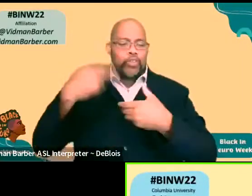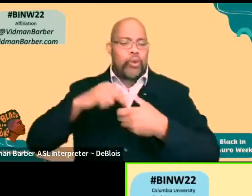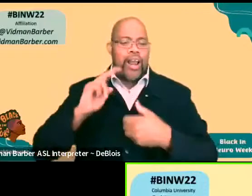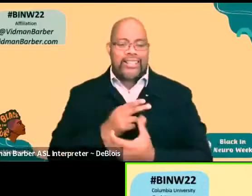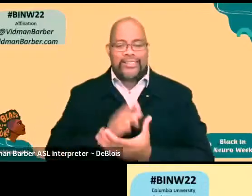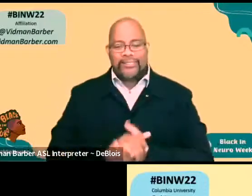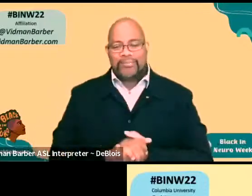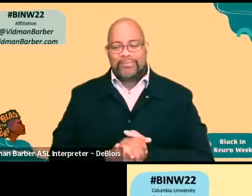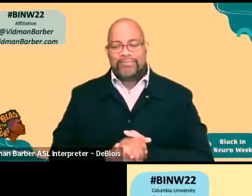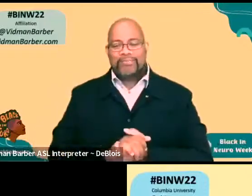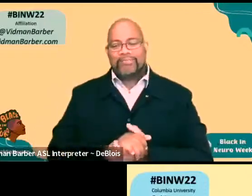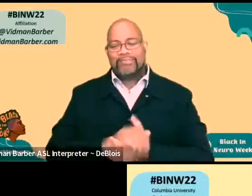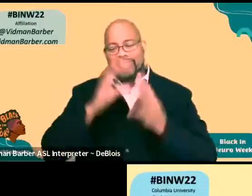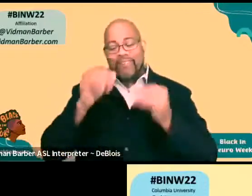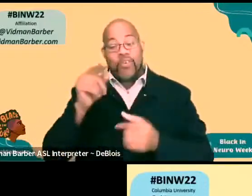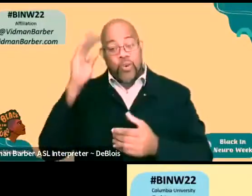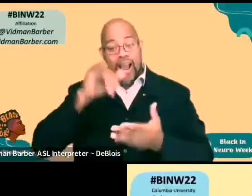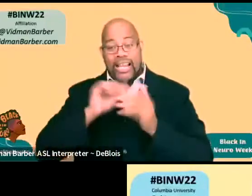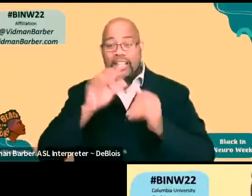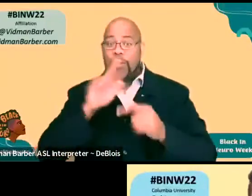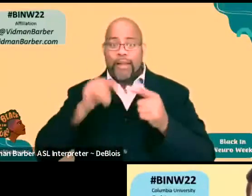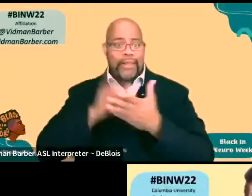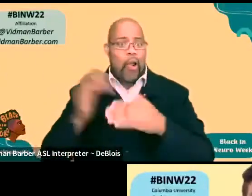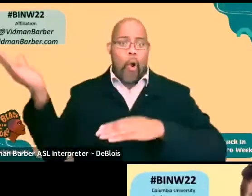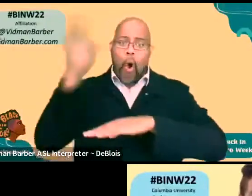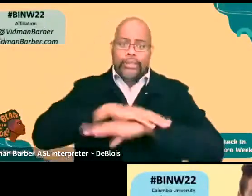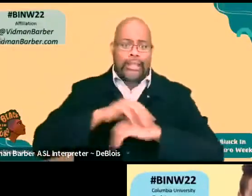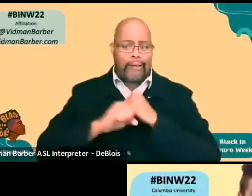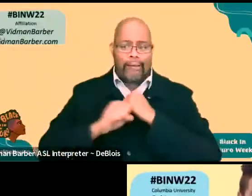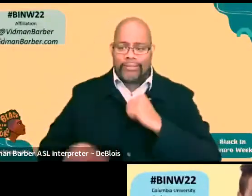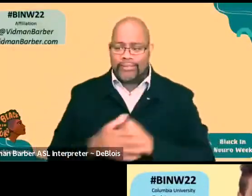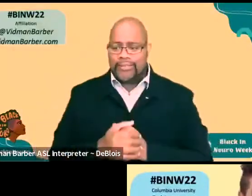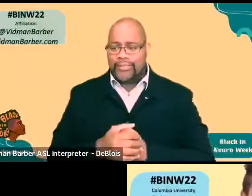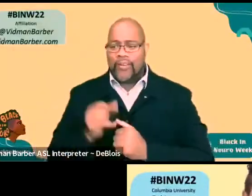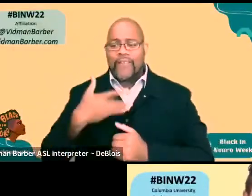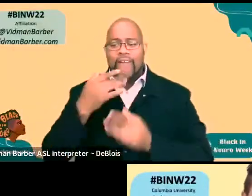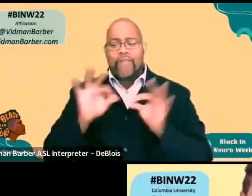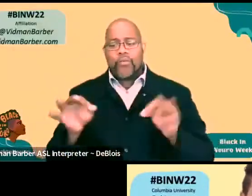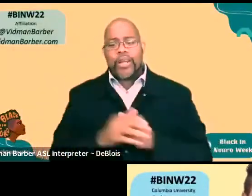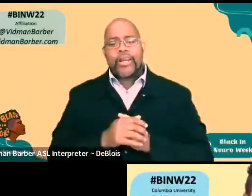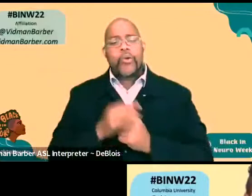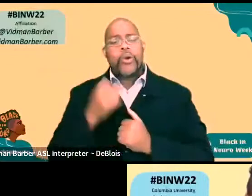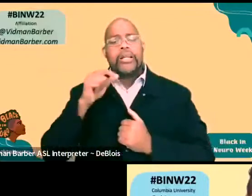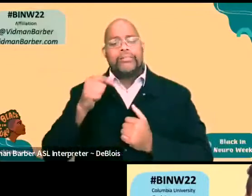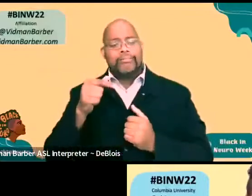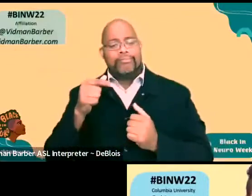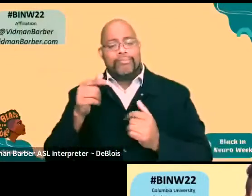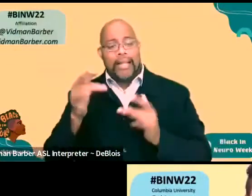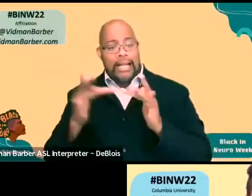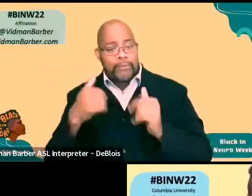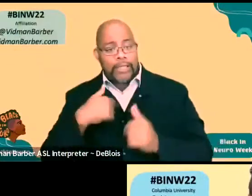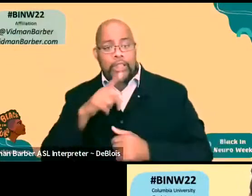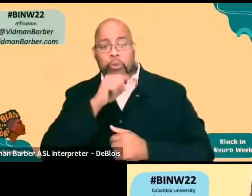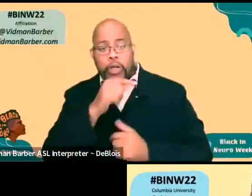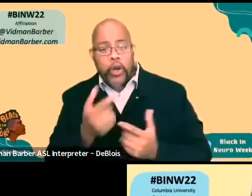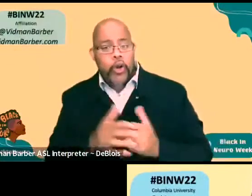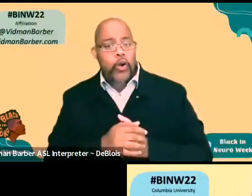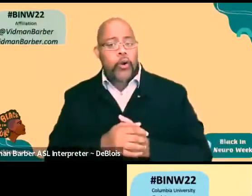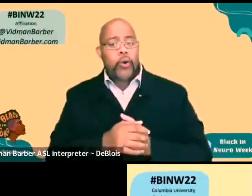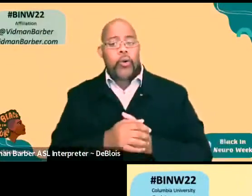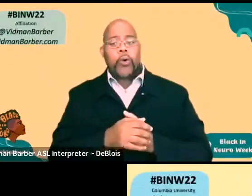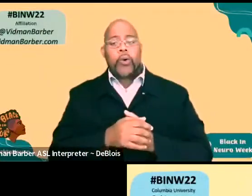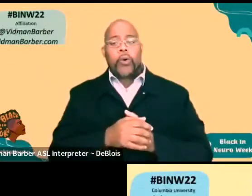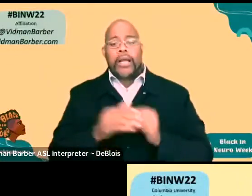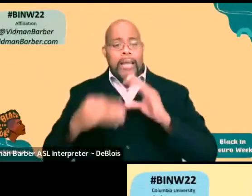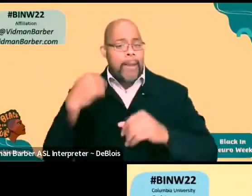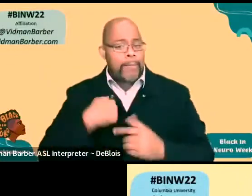again. If you want Absolutely. And you know, I could talk about this all day, so feel free to, get at me on Twitter, email me